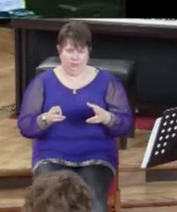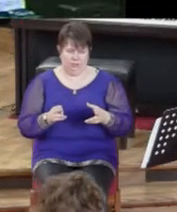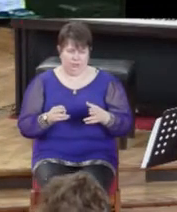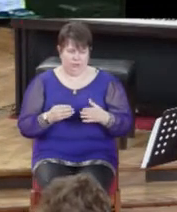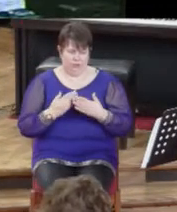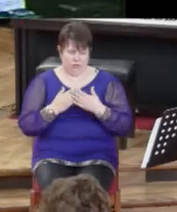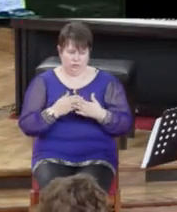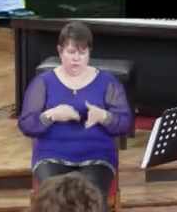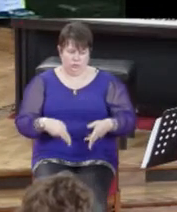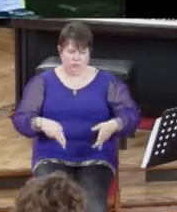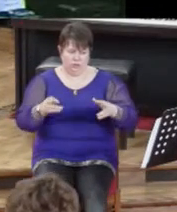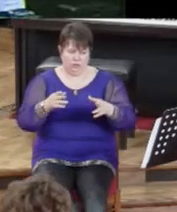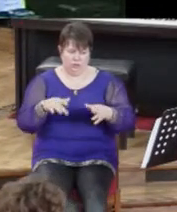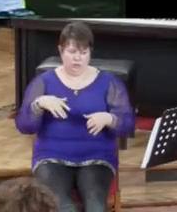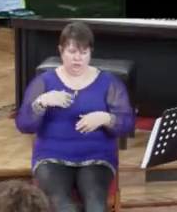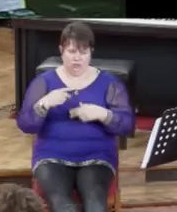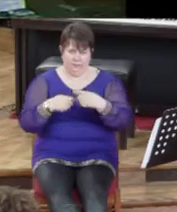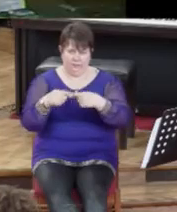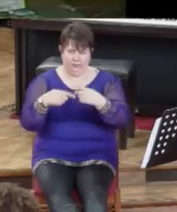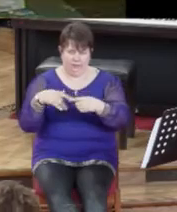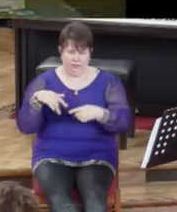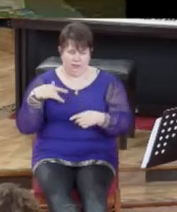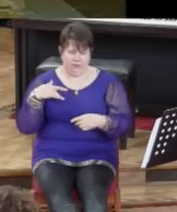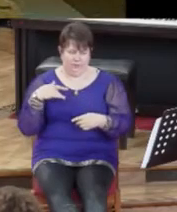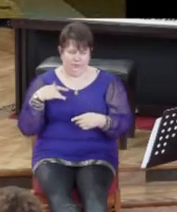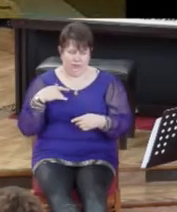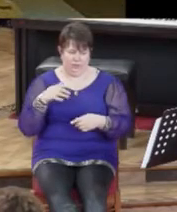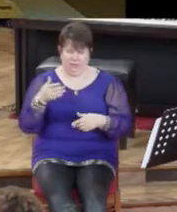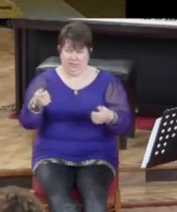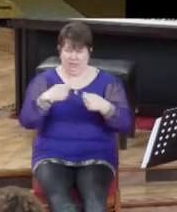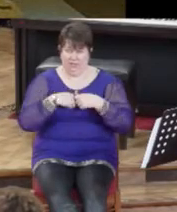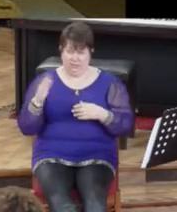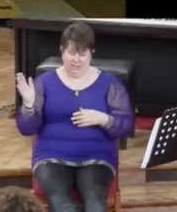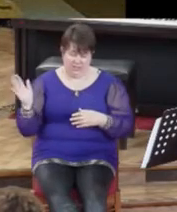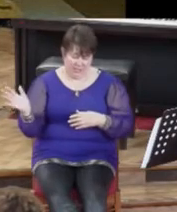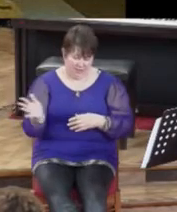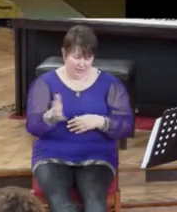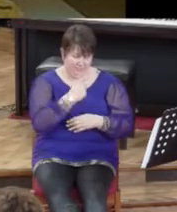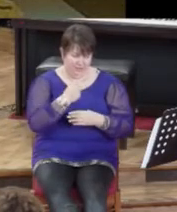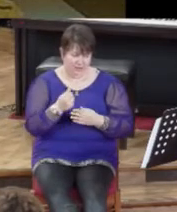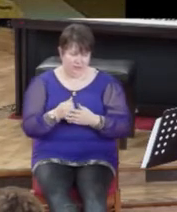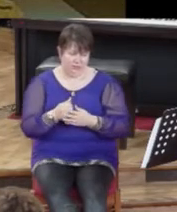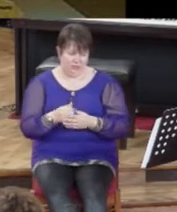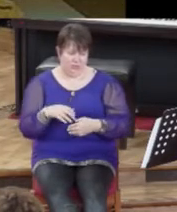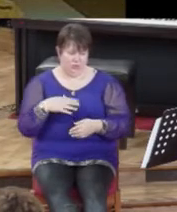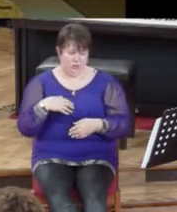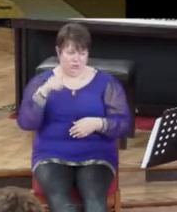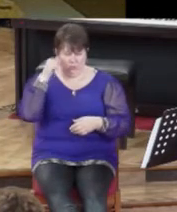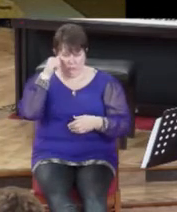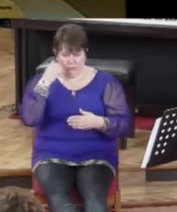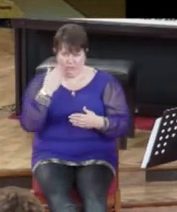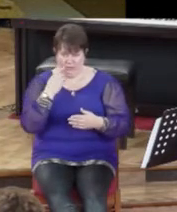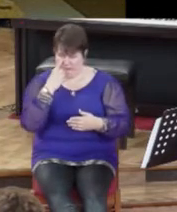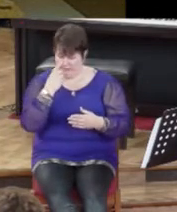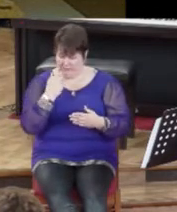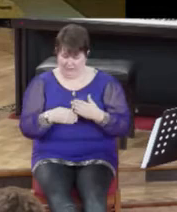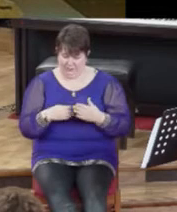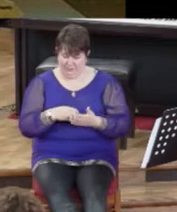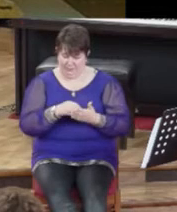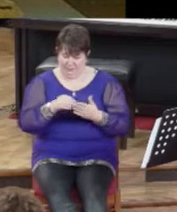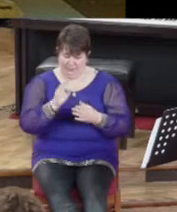way to eternal life. You have given us absolutely everything. We know that we can never repay our debt to